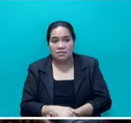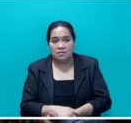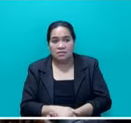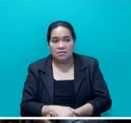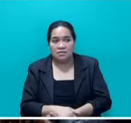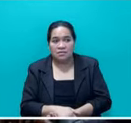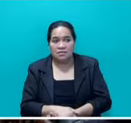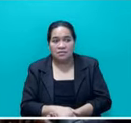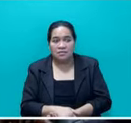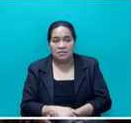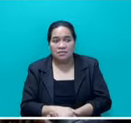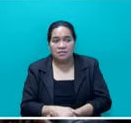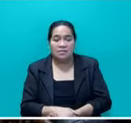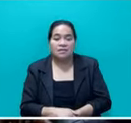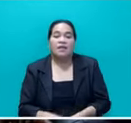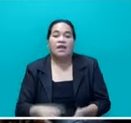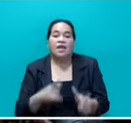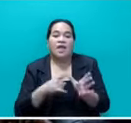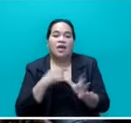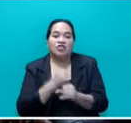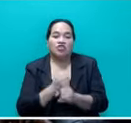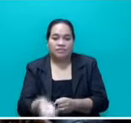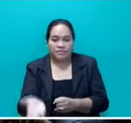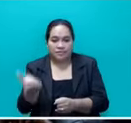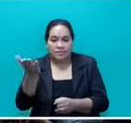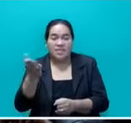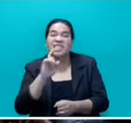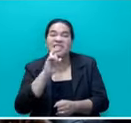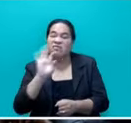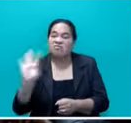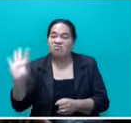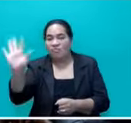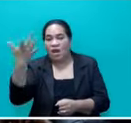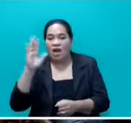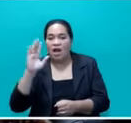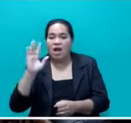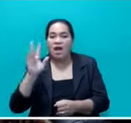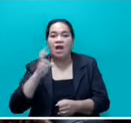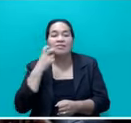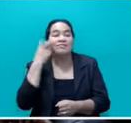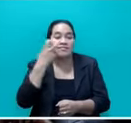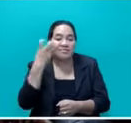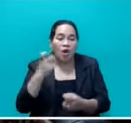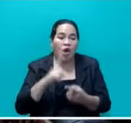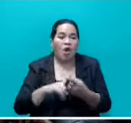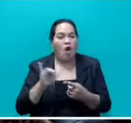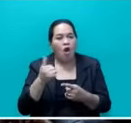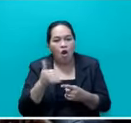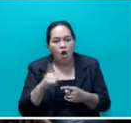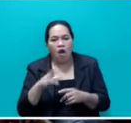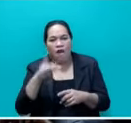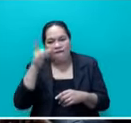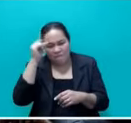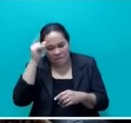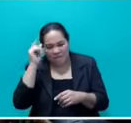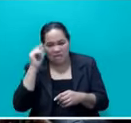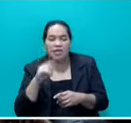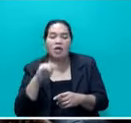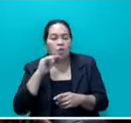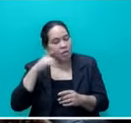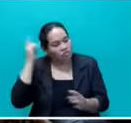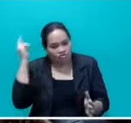Honorable. Sir, if a tourist or Fijian commits a sex offense in Fiji, will get